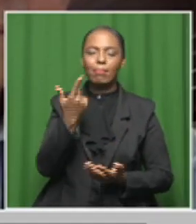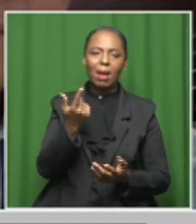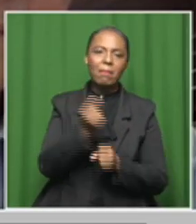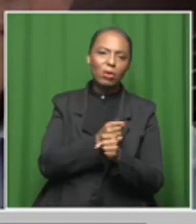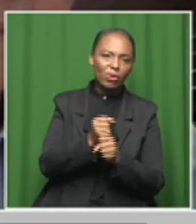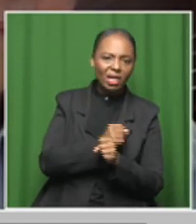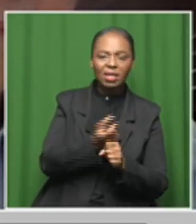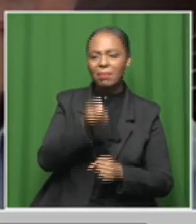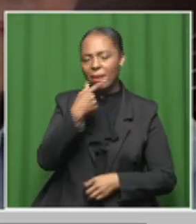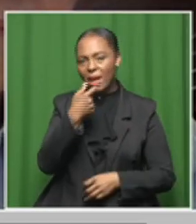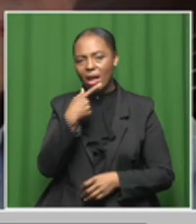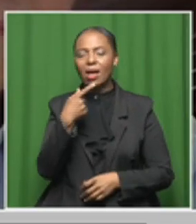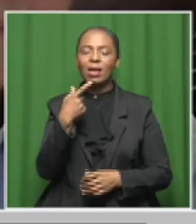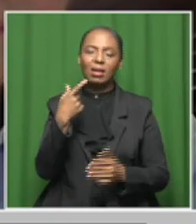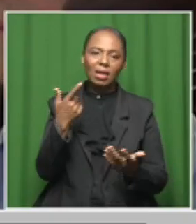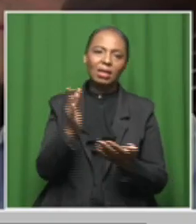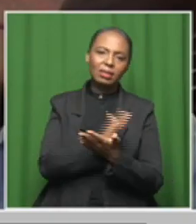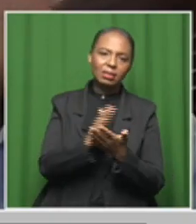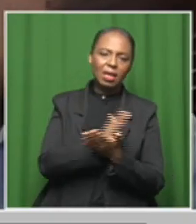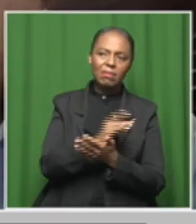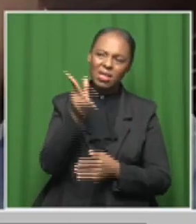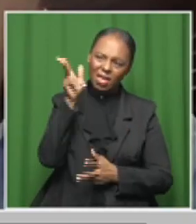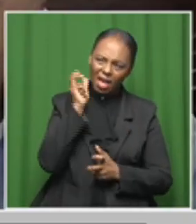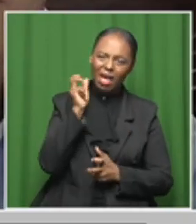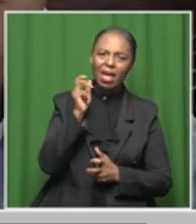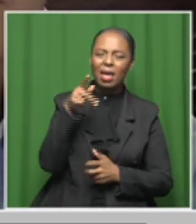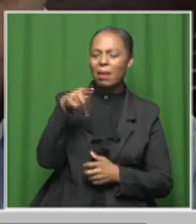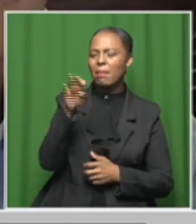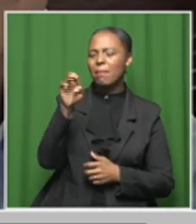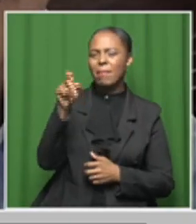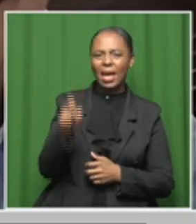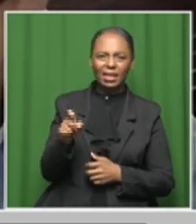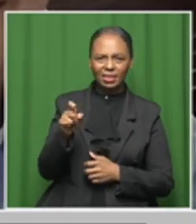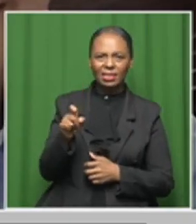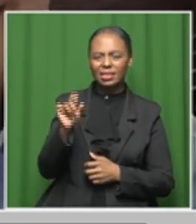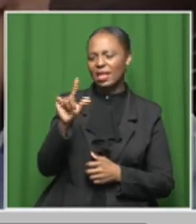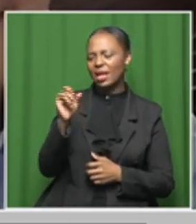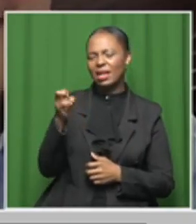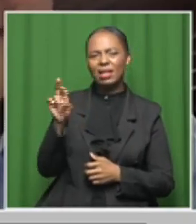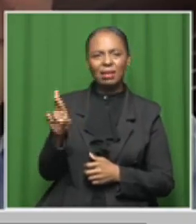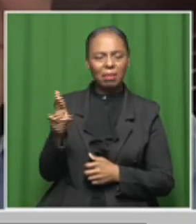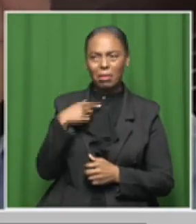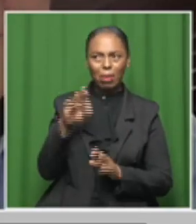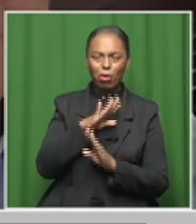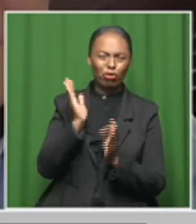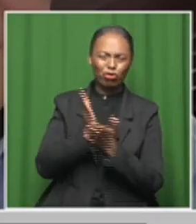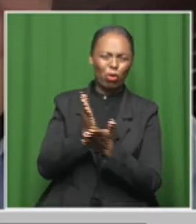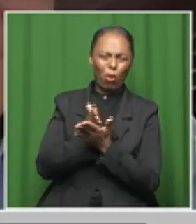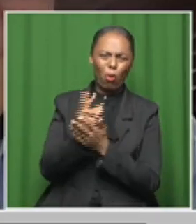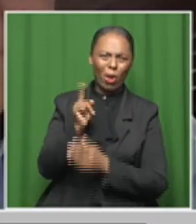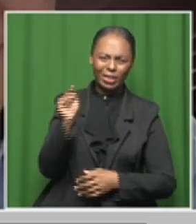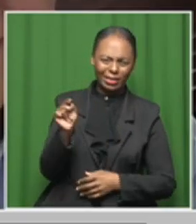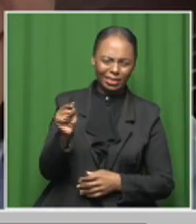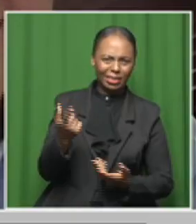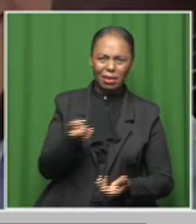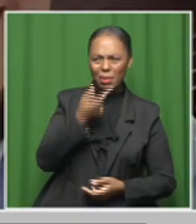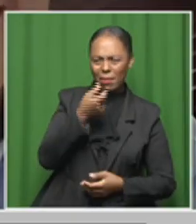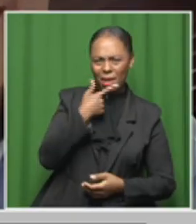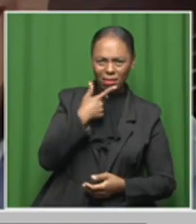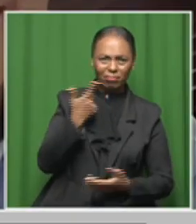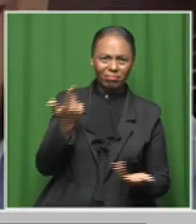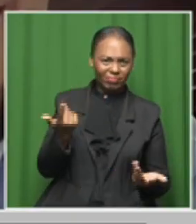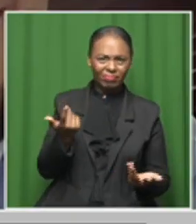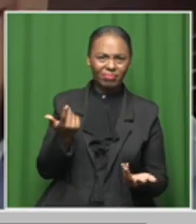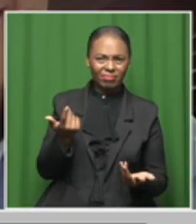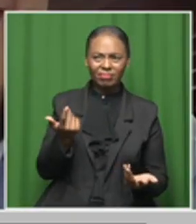people talking about Paxlovid. I'm not even sure what that is, or I don't know. I mean, is it still a thing?